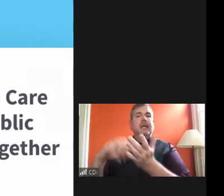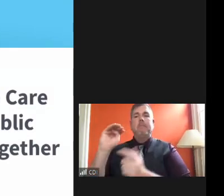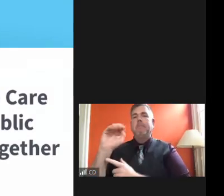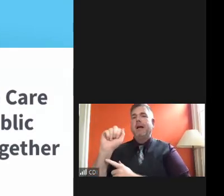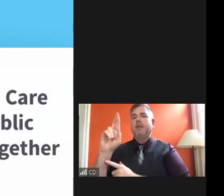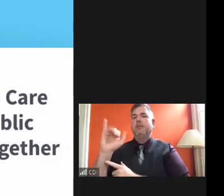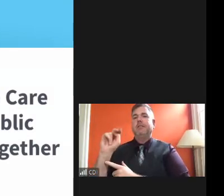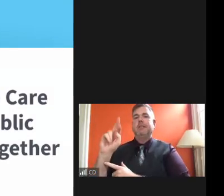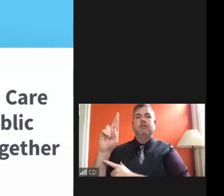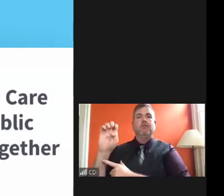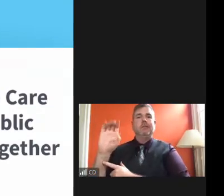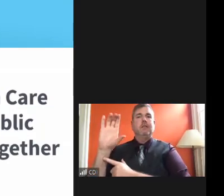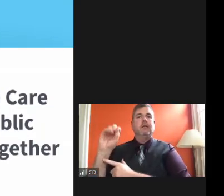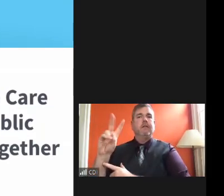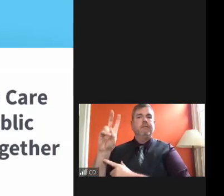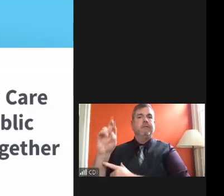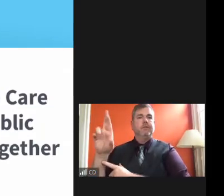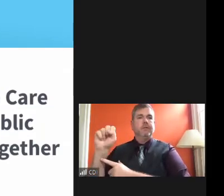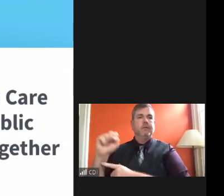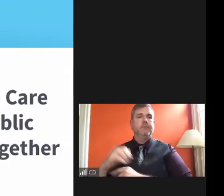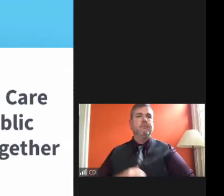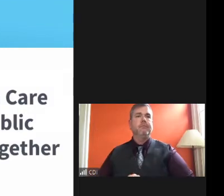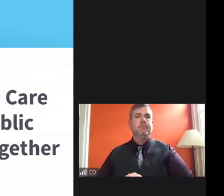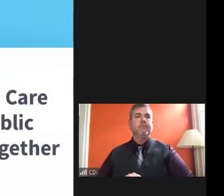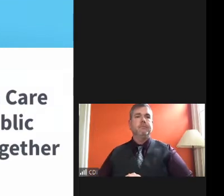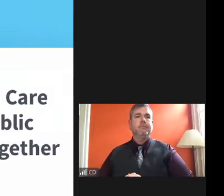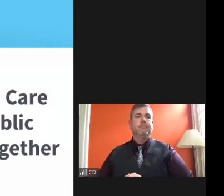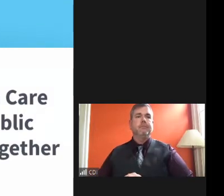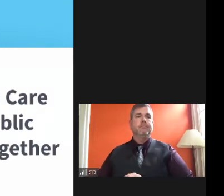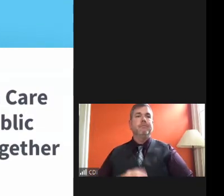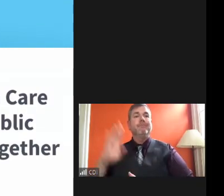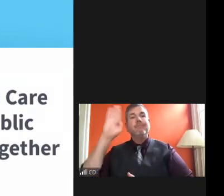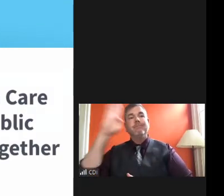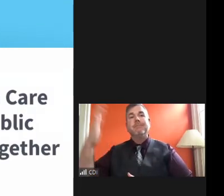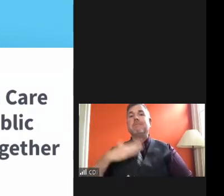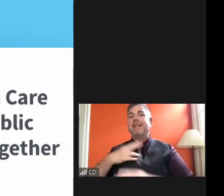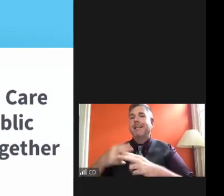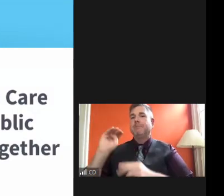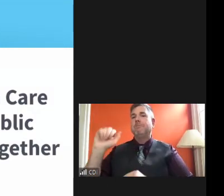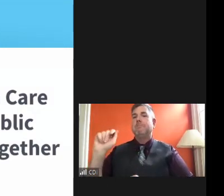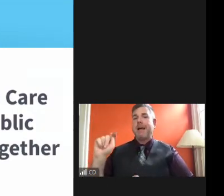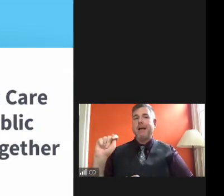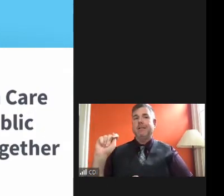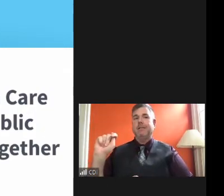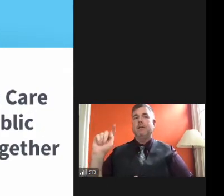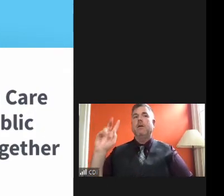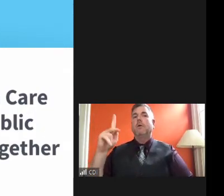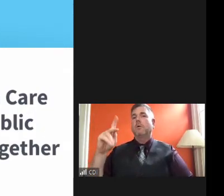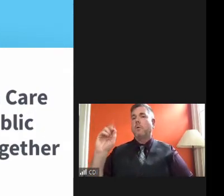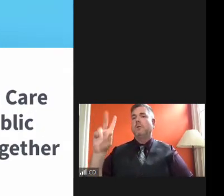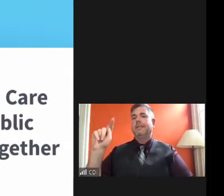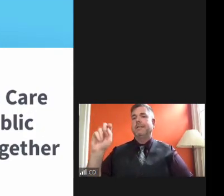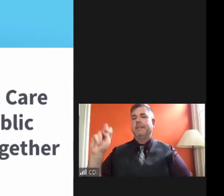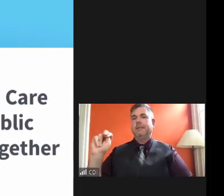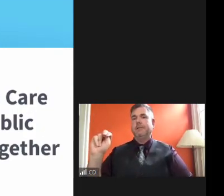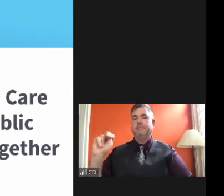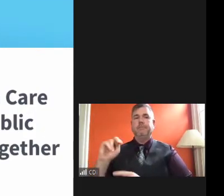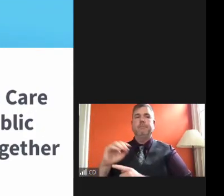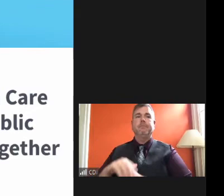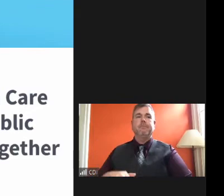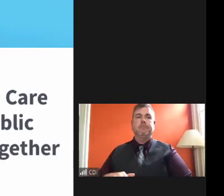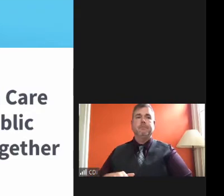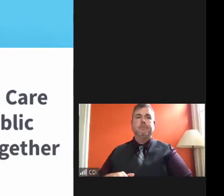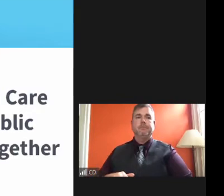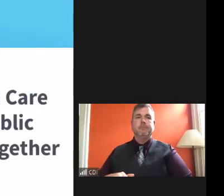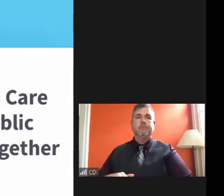but as all of us public employees, we're volunteering in new different ways to help serve our community